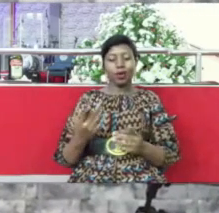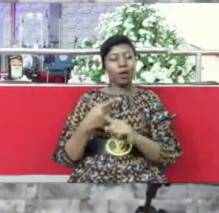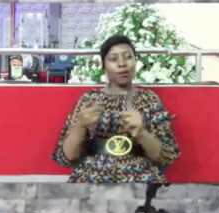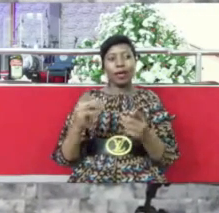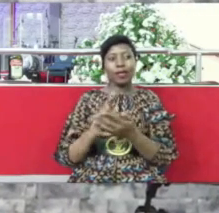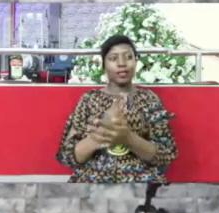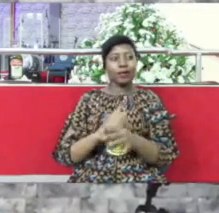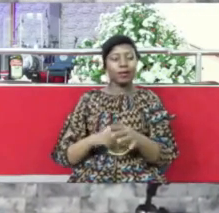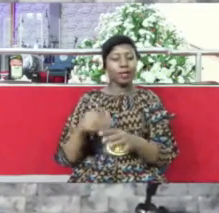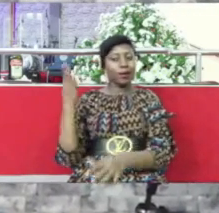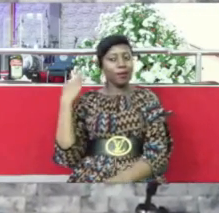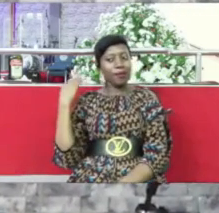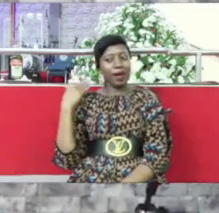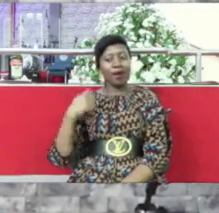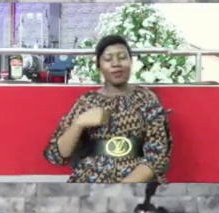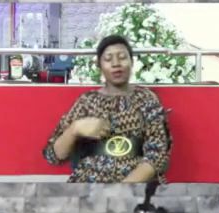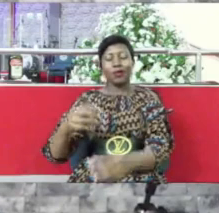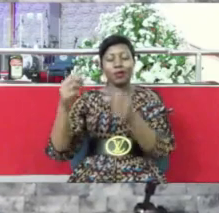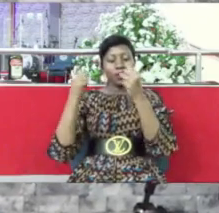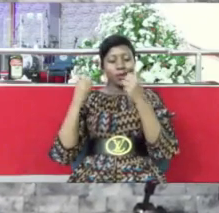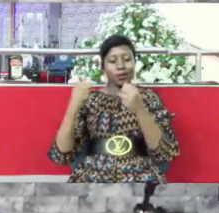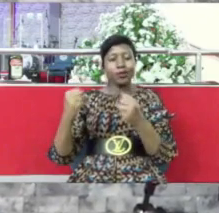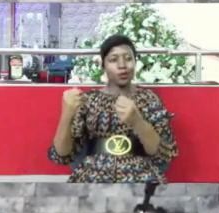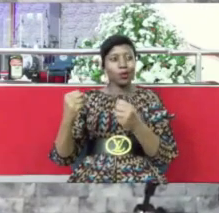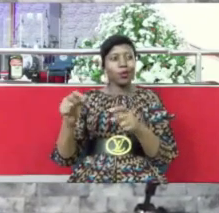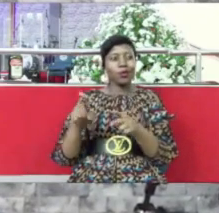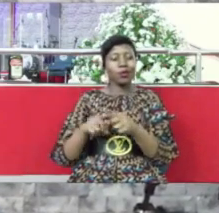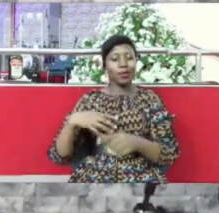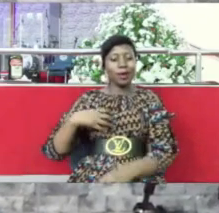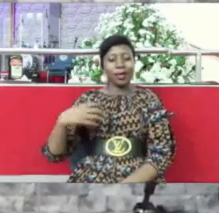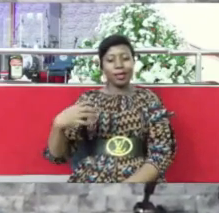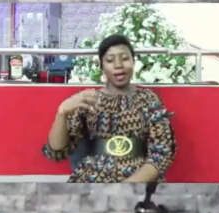yule mtu. Oh my goodness. They believed in me. Waliniamini.